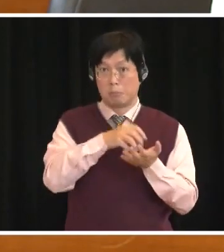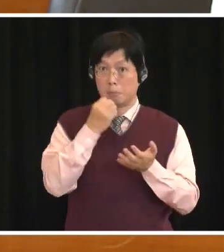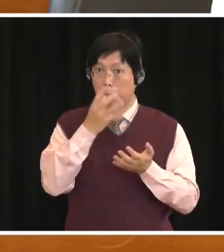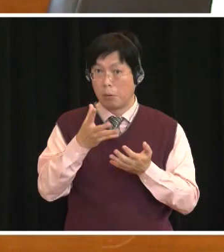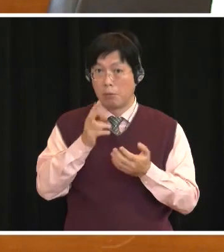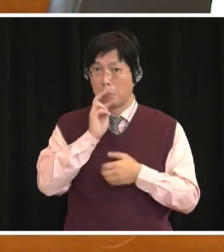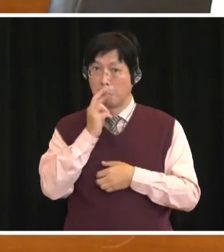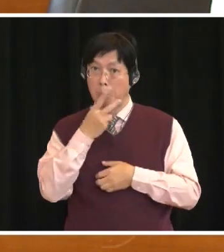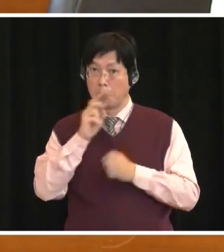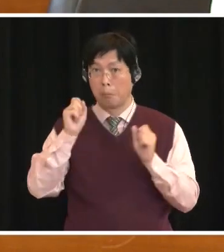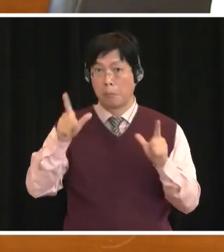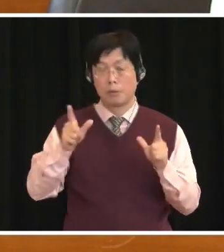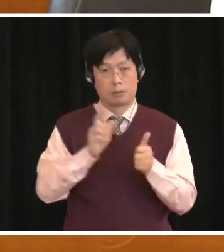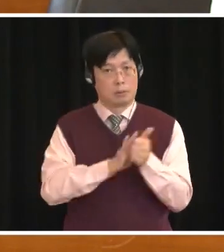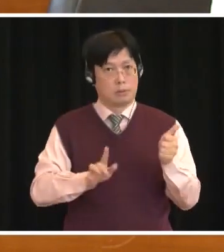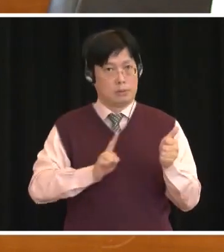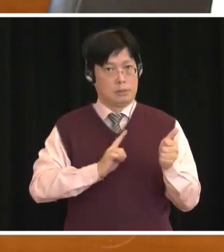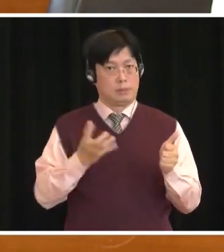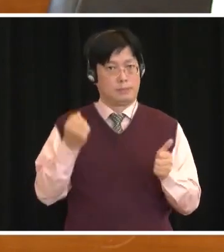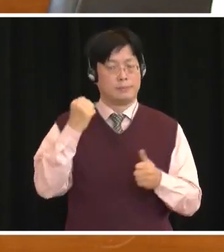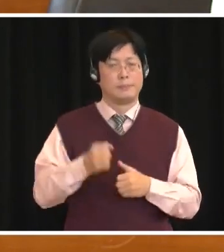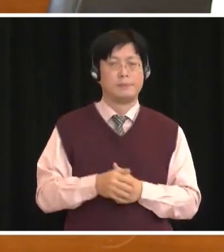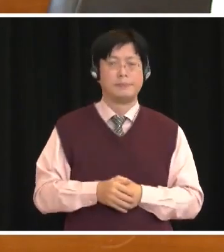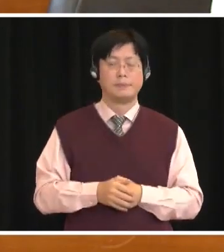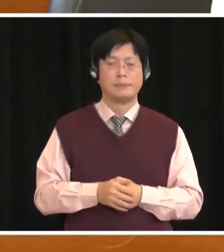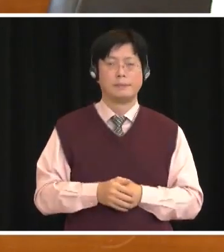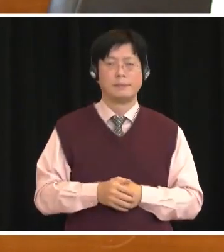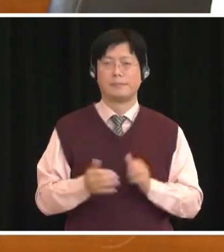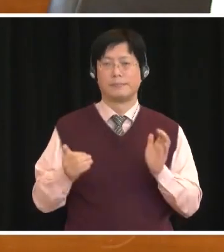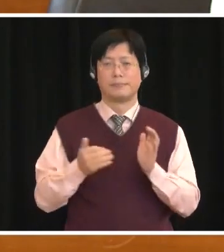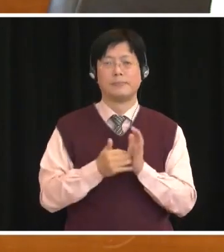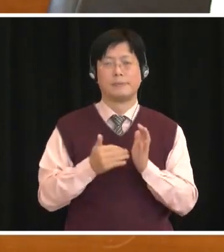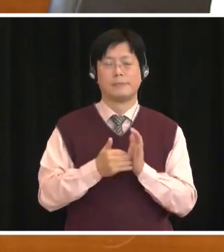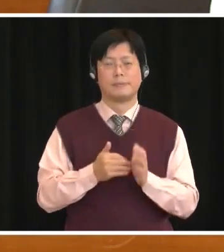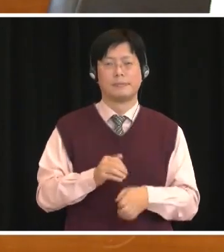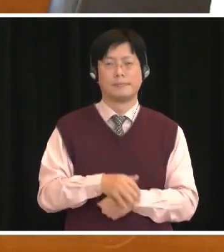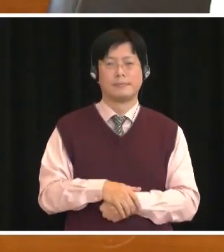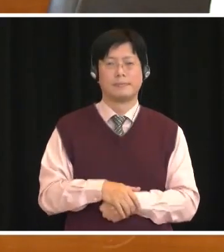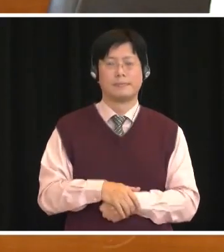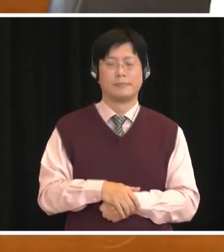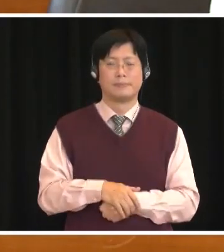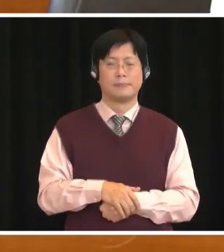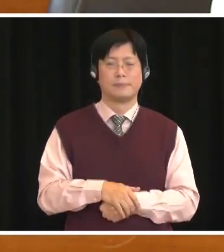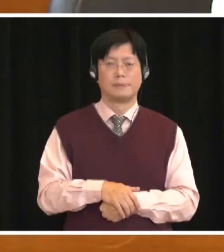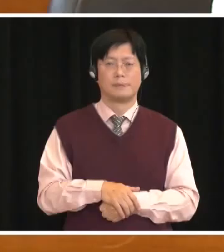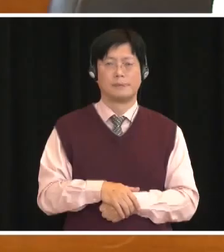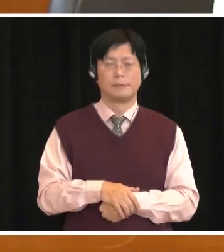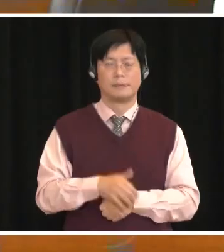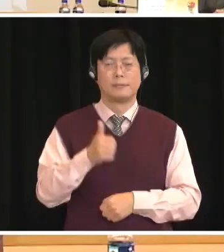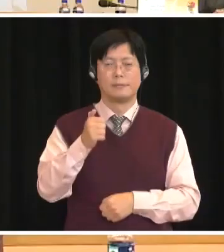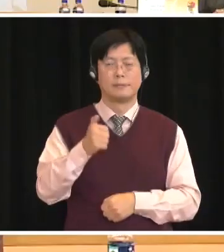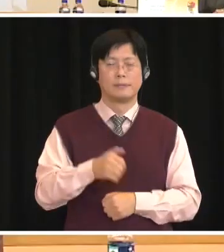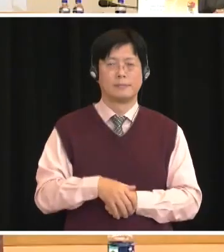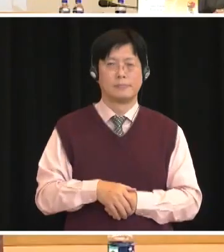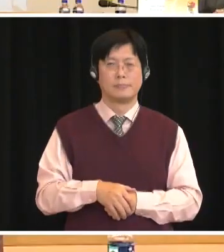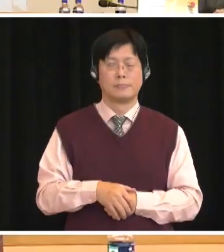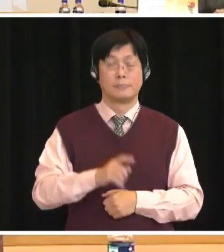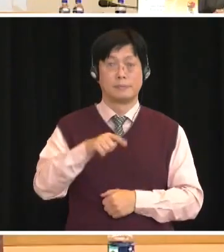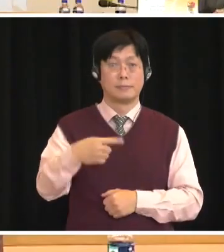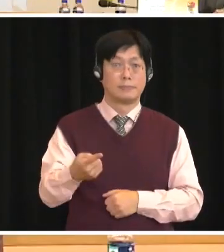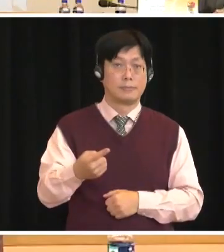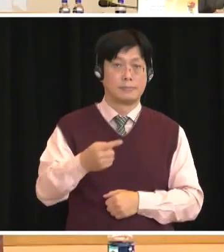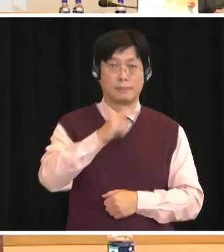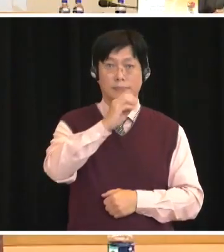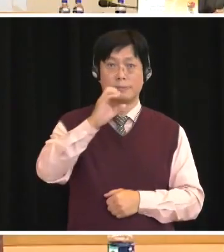the child victim is able to understand the questions so that he can answer consistently. Thank you. Thank